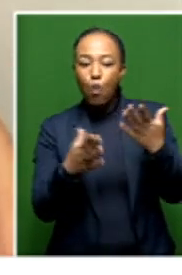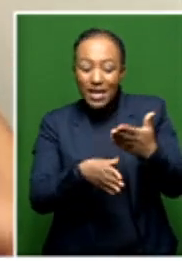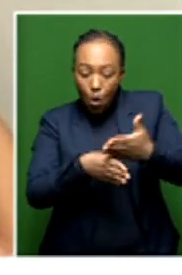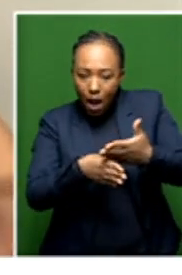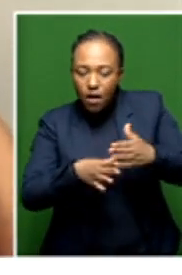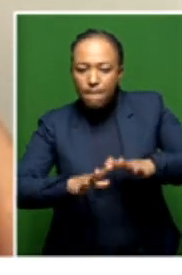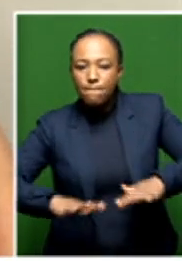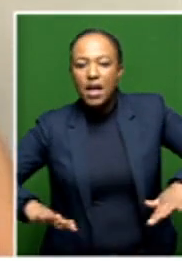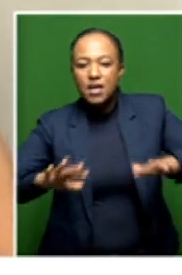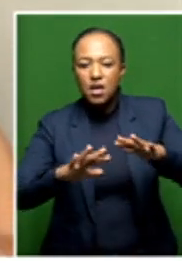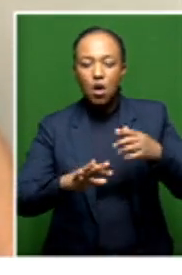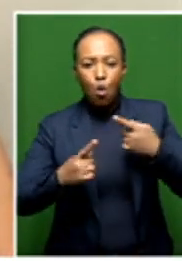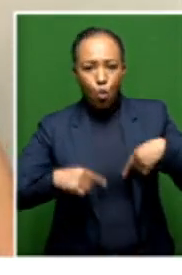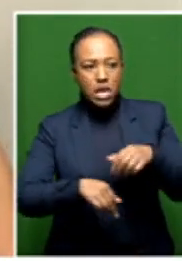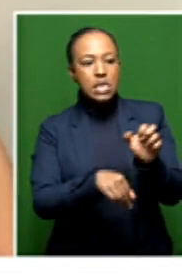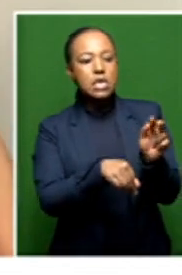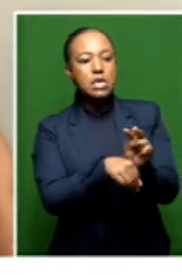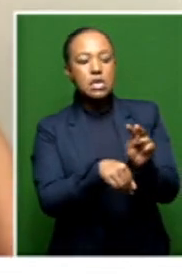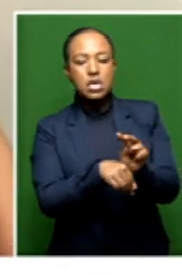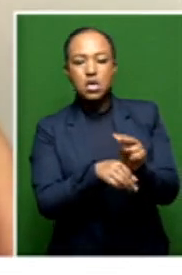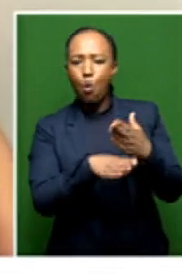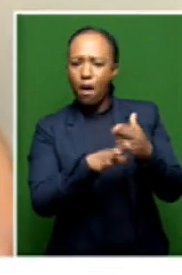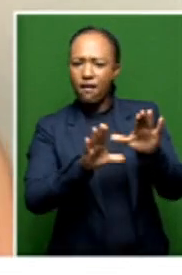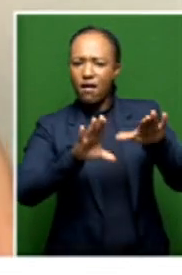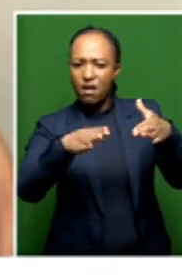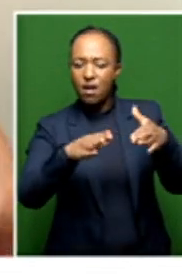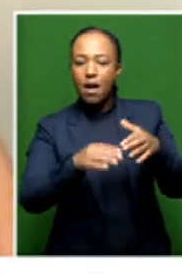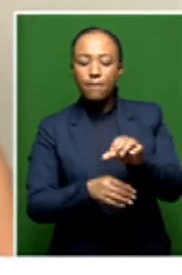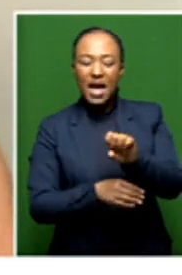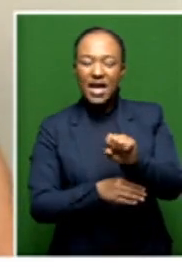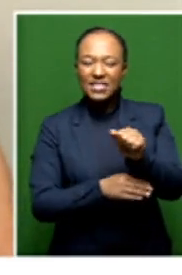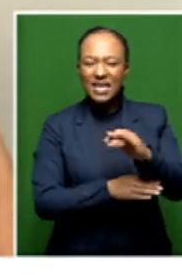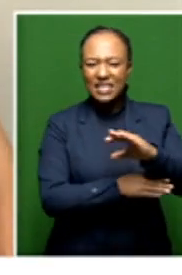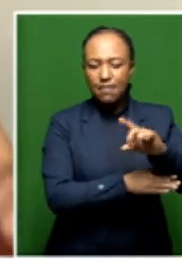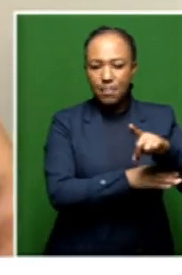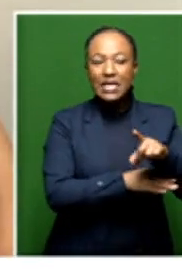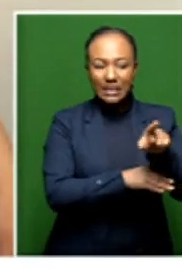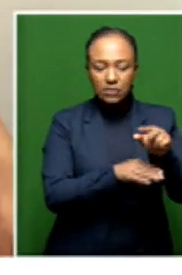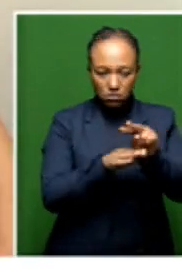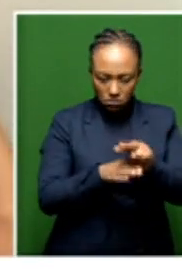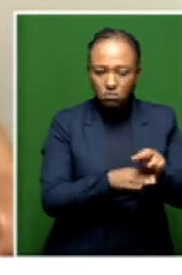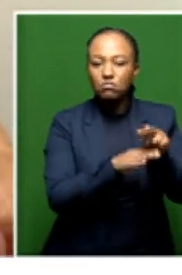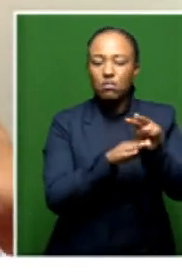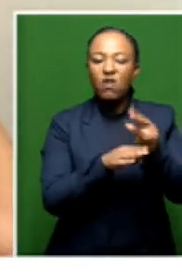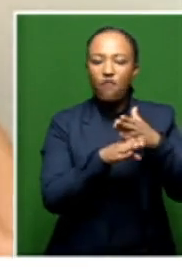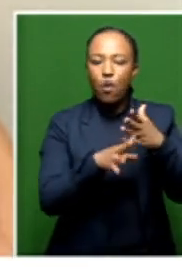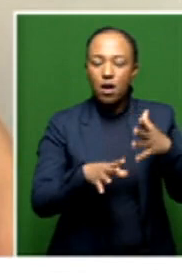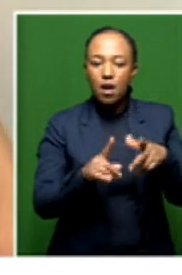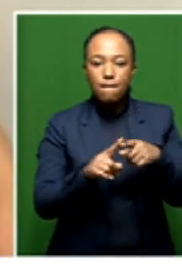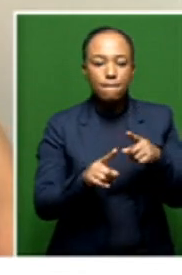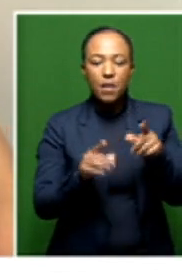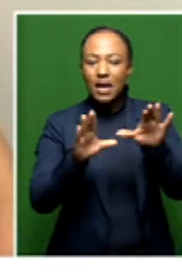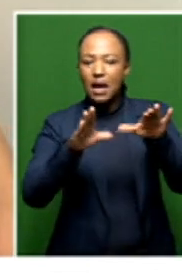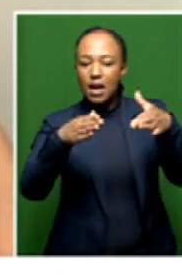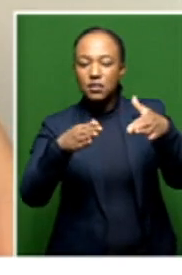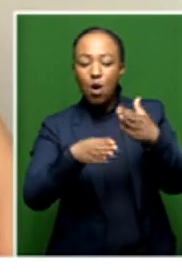market. We are not a vanguard of the working class. Communist Party is the vanguard of the working class. Cosatu is not even a class. Workers